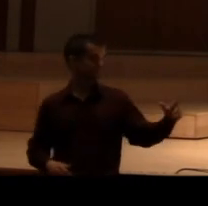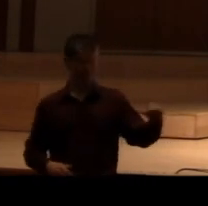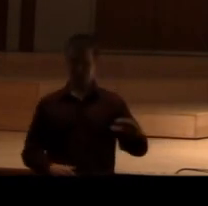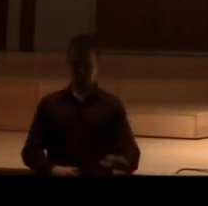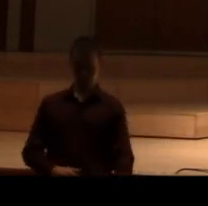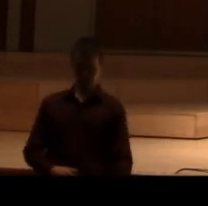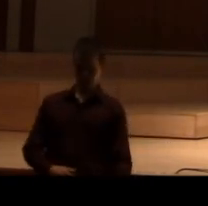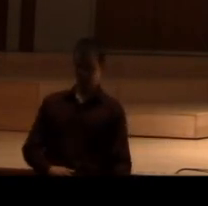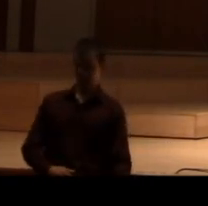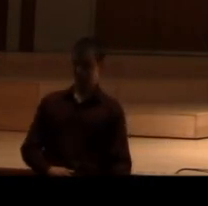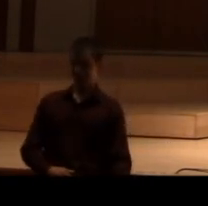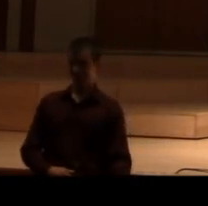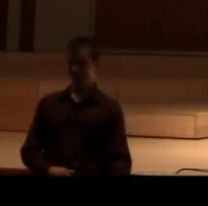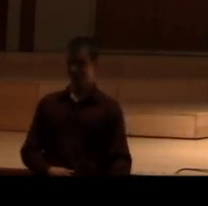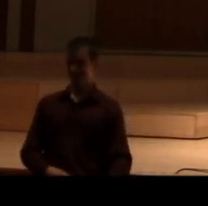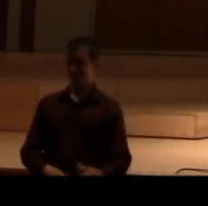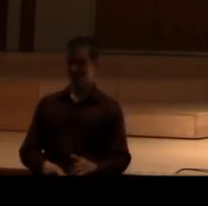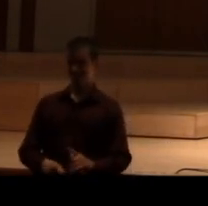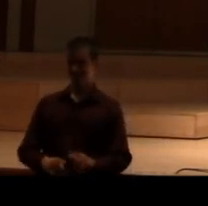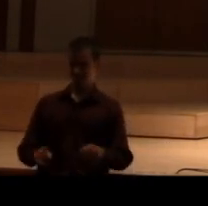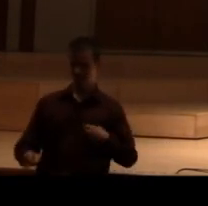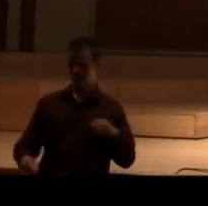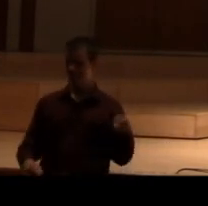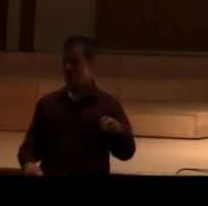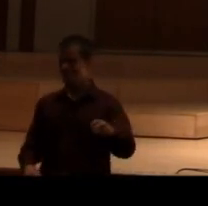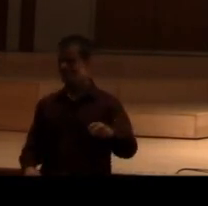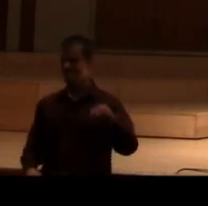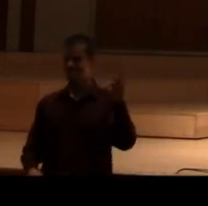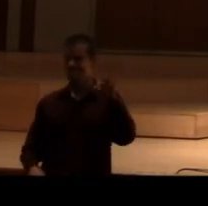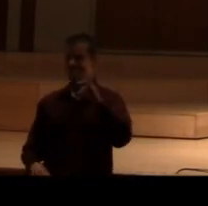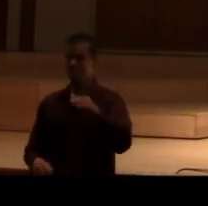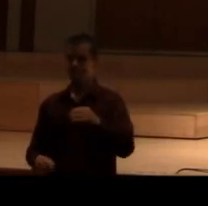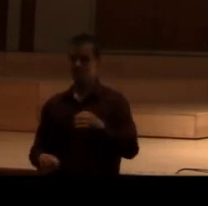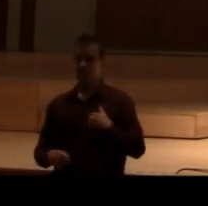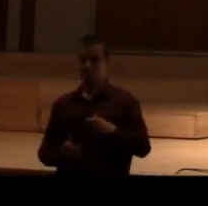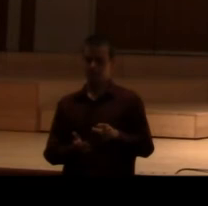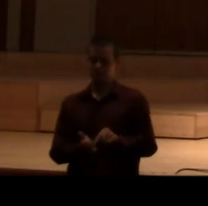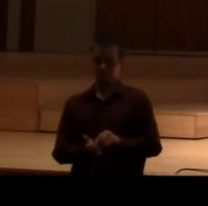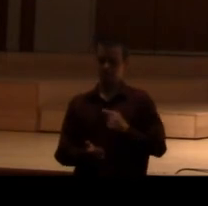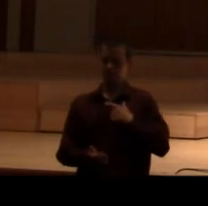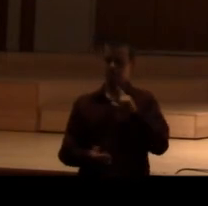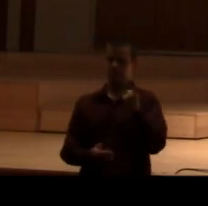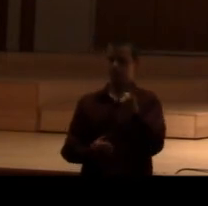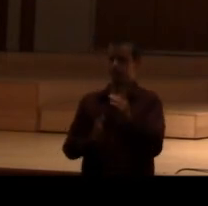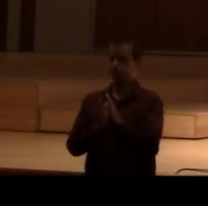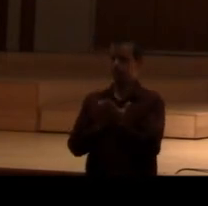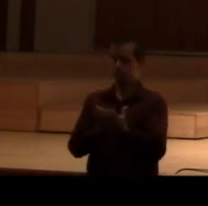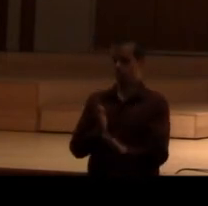short, and I was publishing my first book, Flying Fingers,